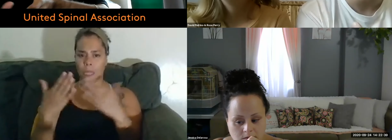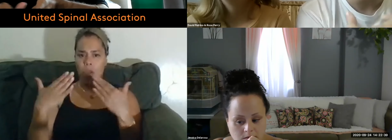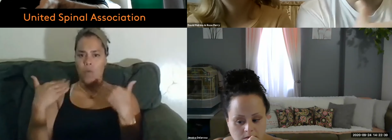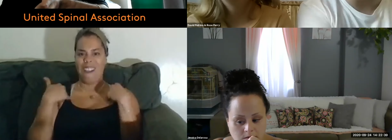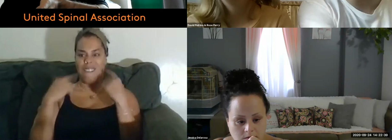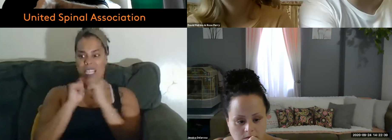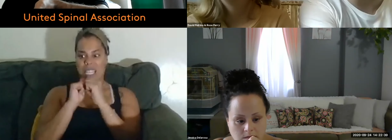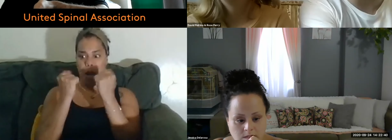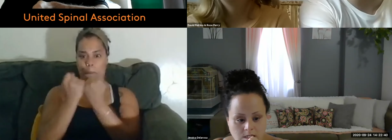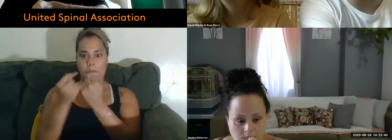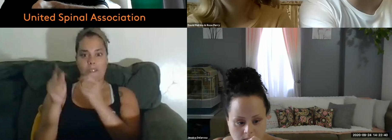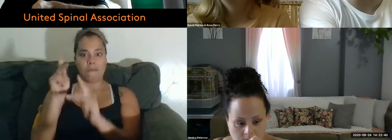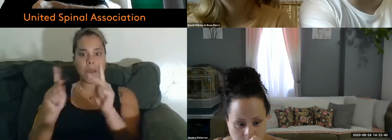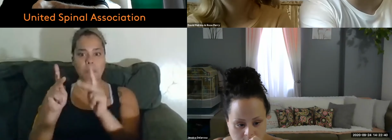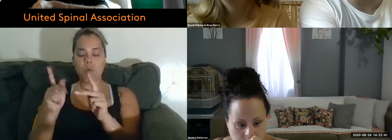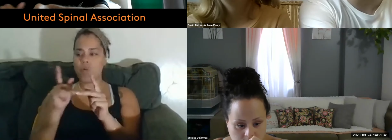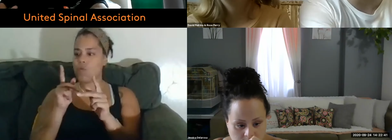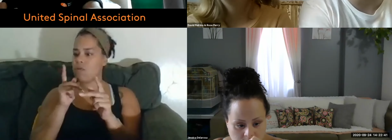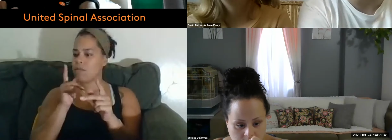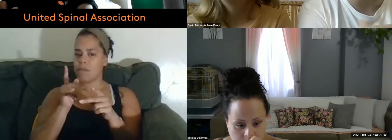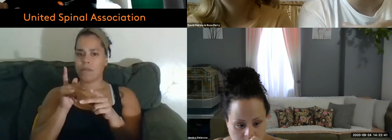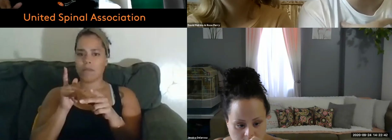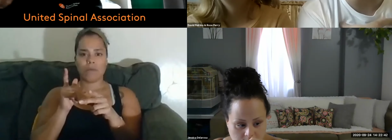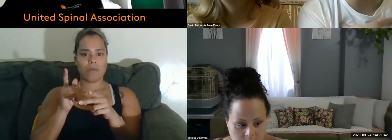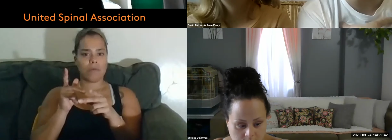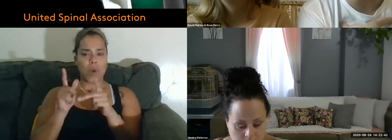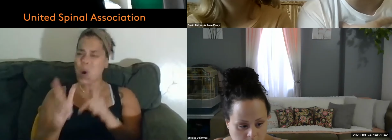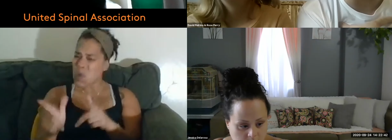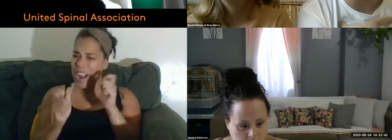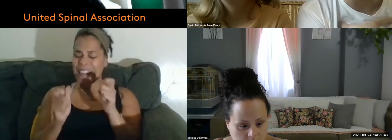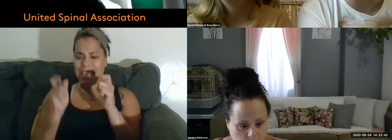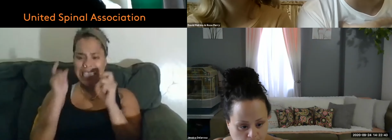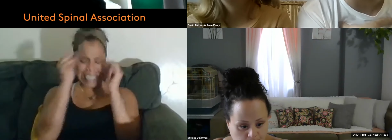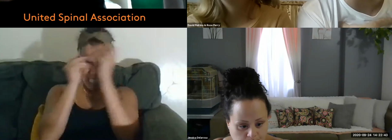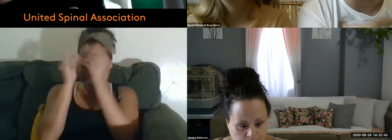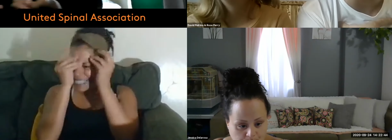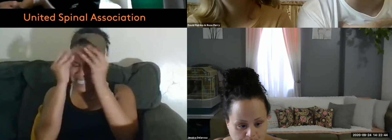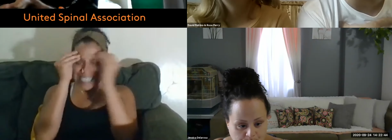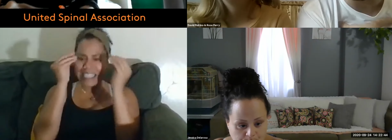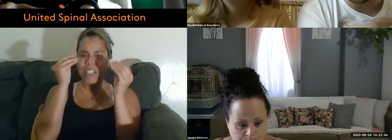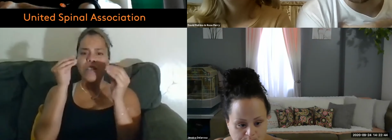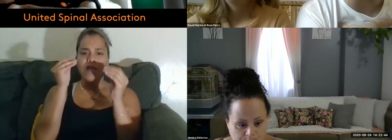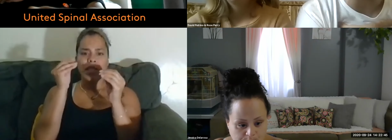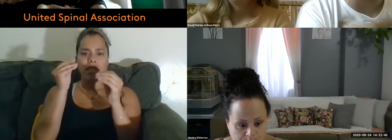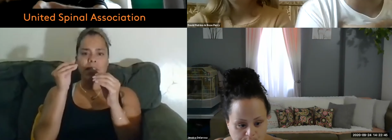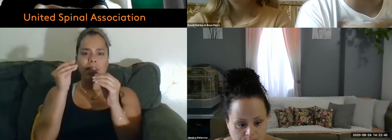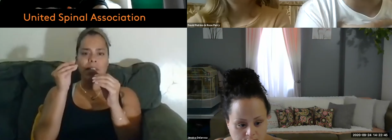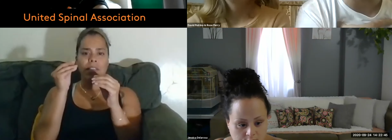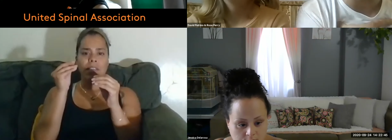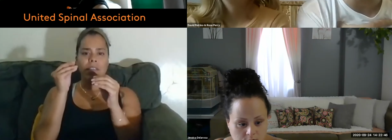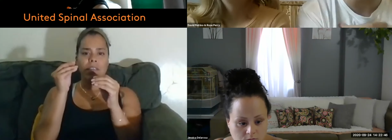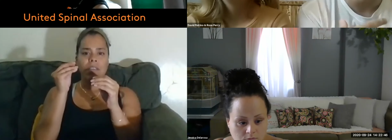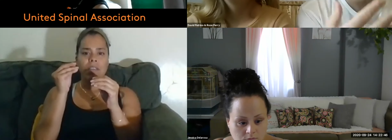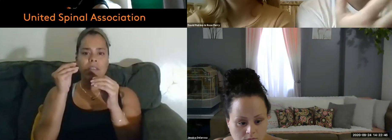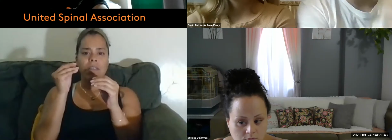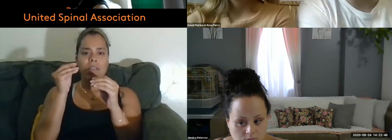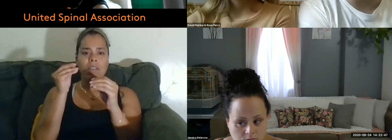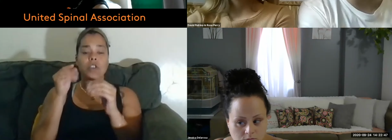quickly contacted all of these people who were diagnosed with acute COVID and stressed out about their